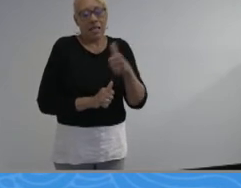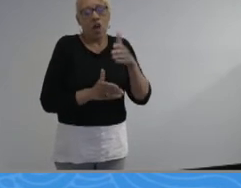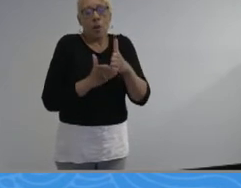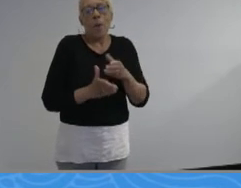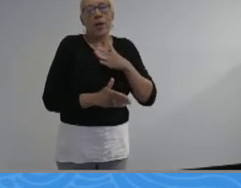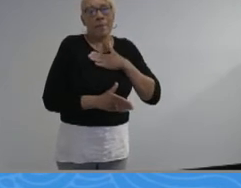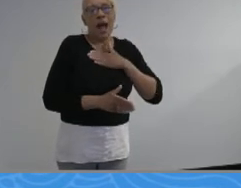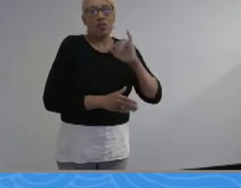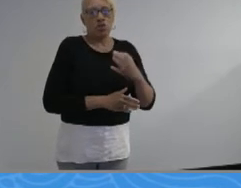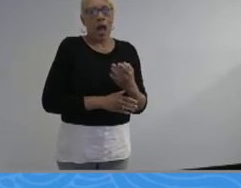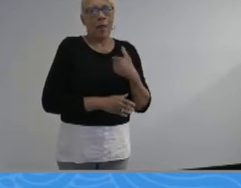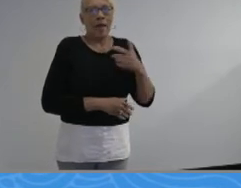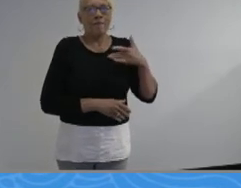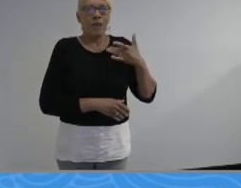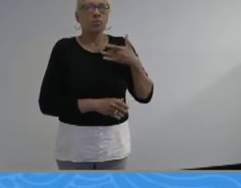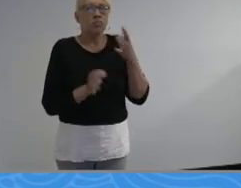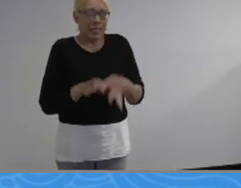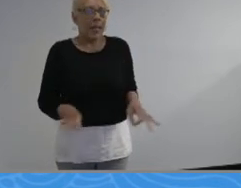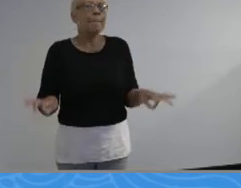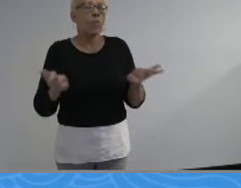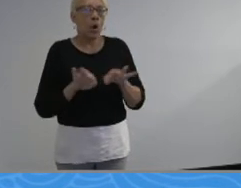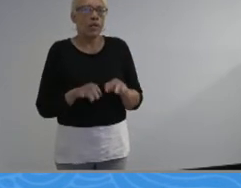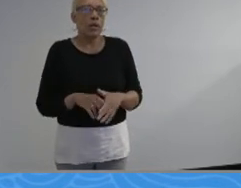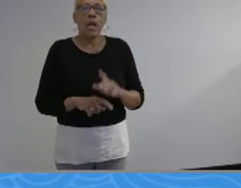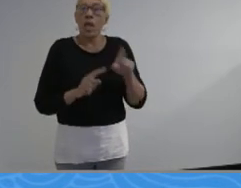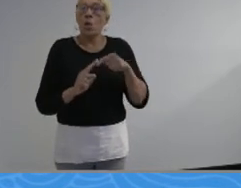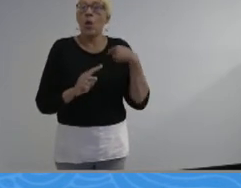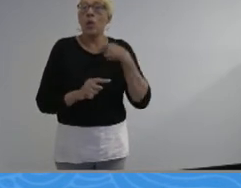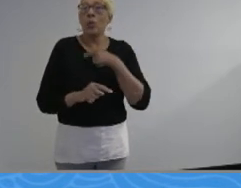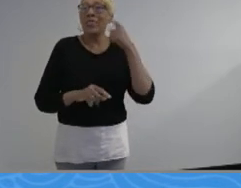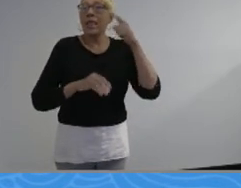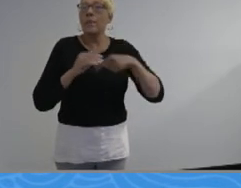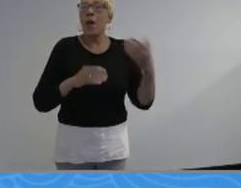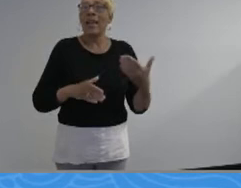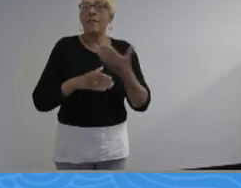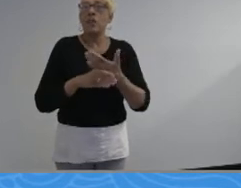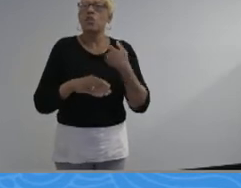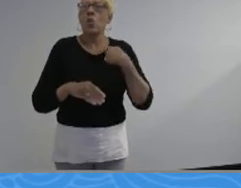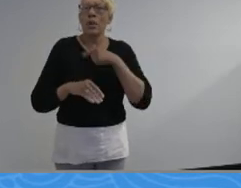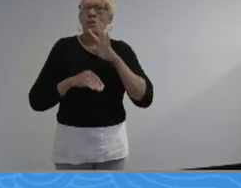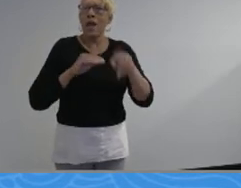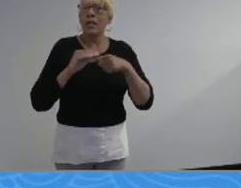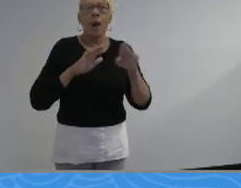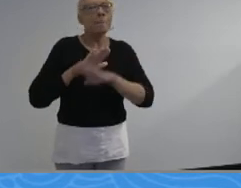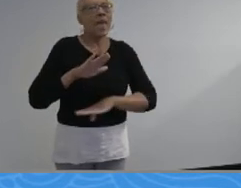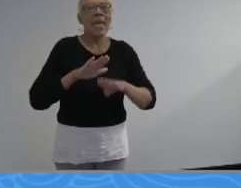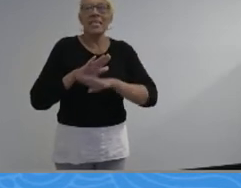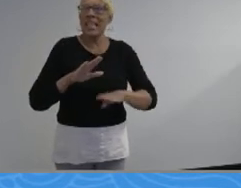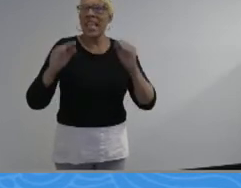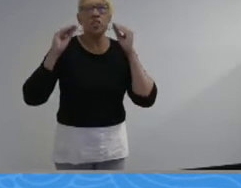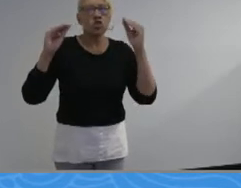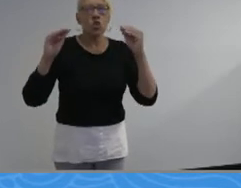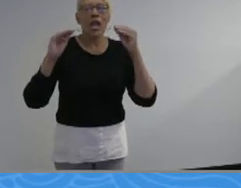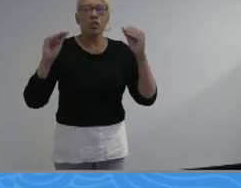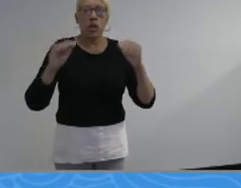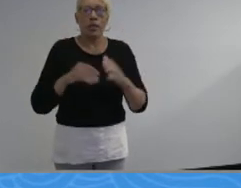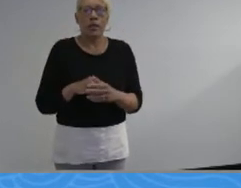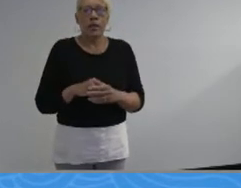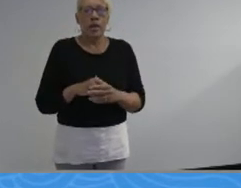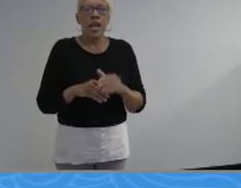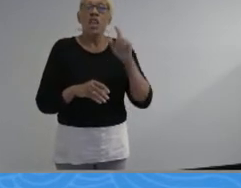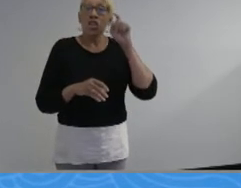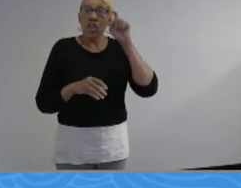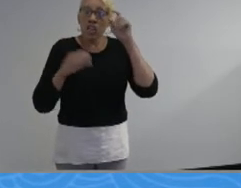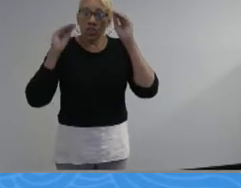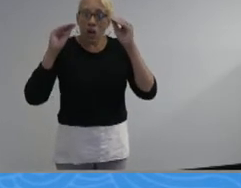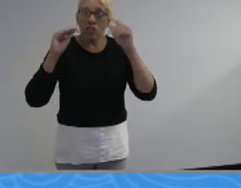think is important. And when we're thinking about intervention, we're talking about basic instruction, right? The instruction needs to hook the